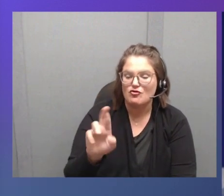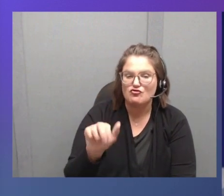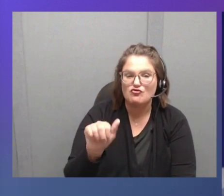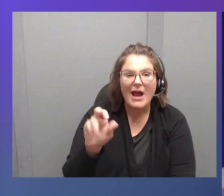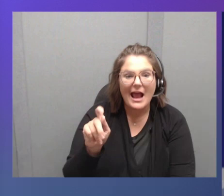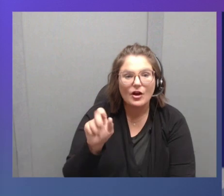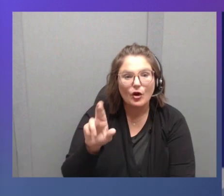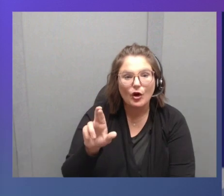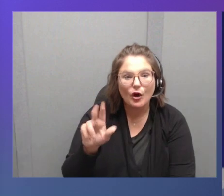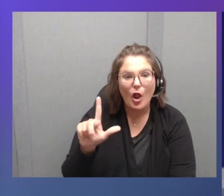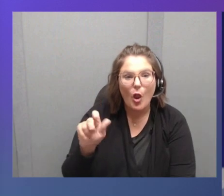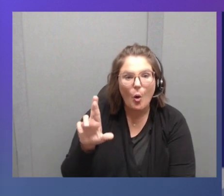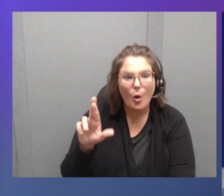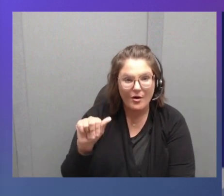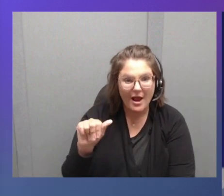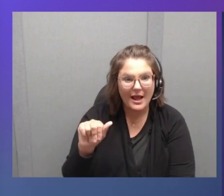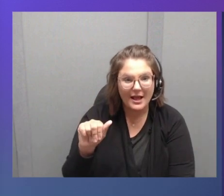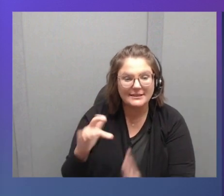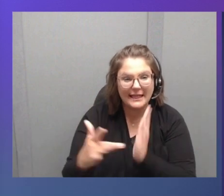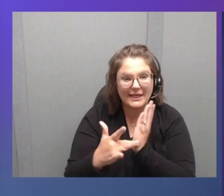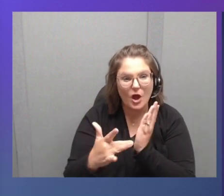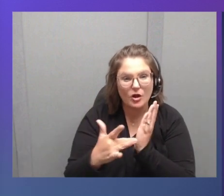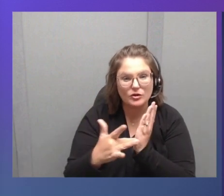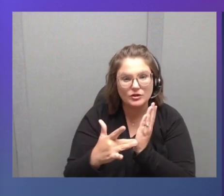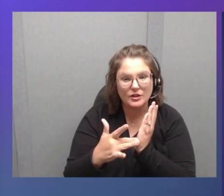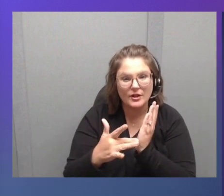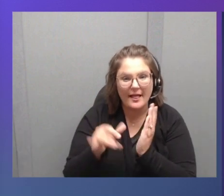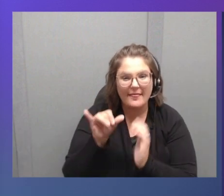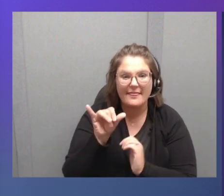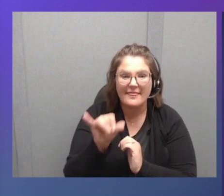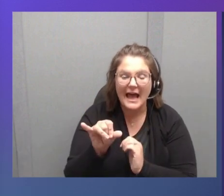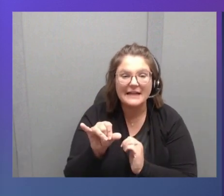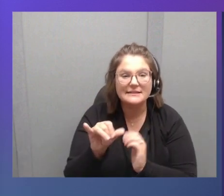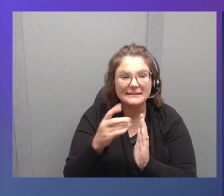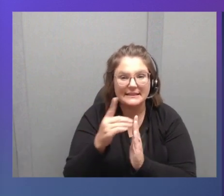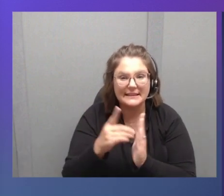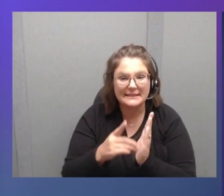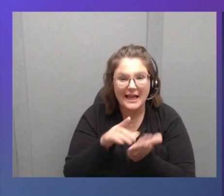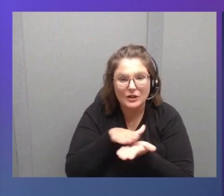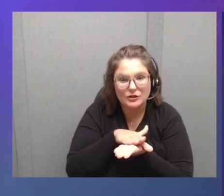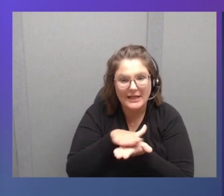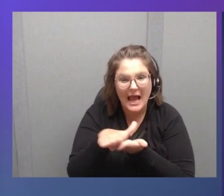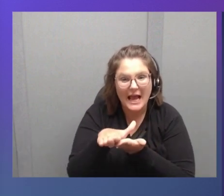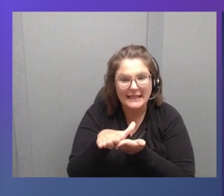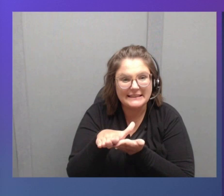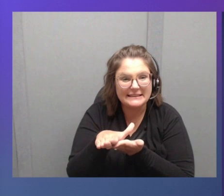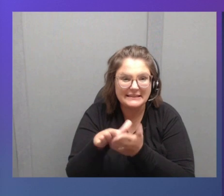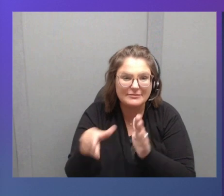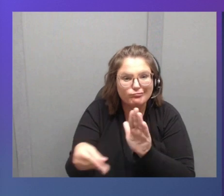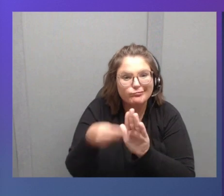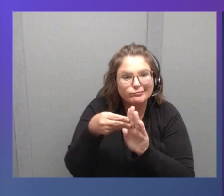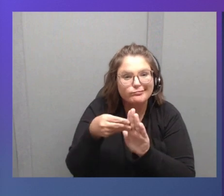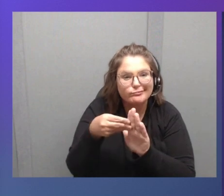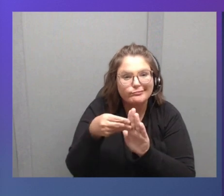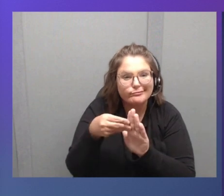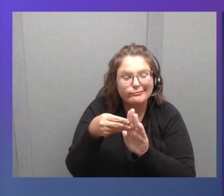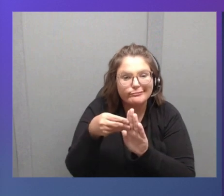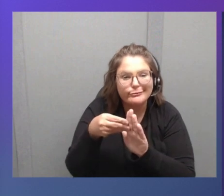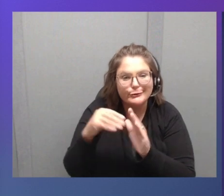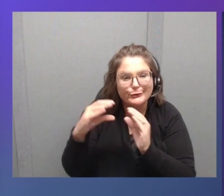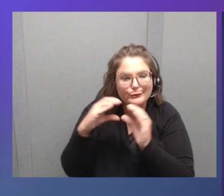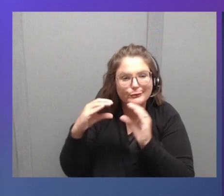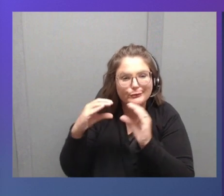started LoRa technology, that's a reference design. So it looks, it looks like a nice tracker that you can put on something. A lot of logistics companies use